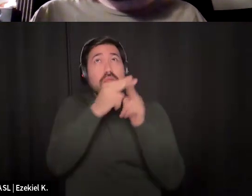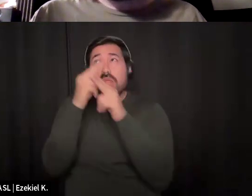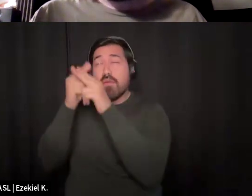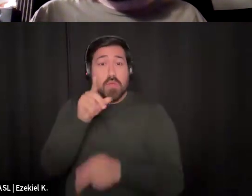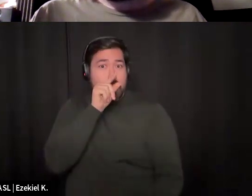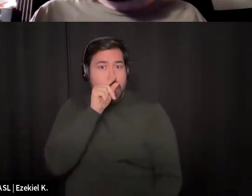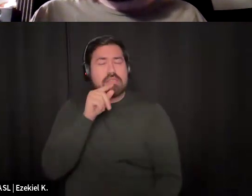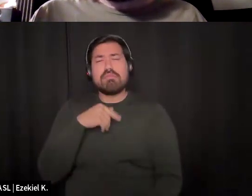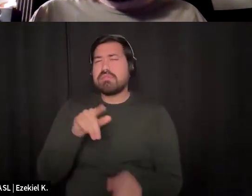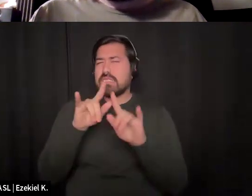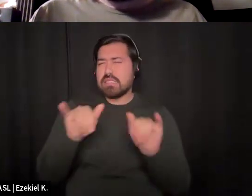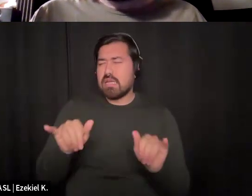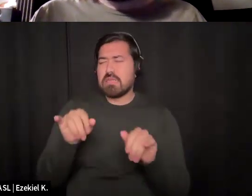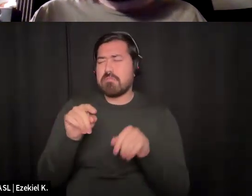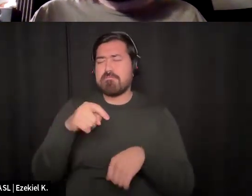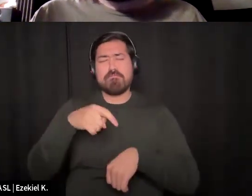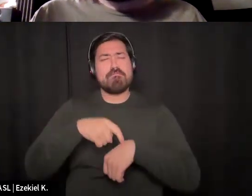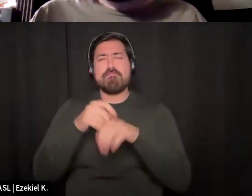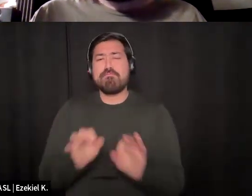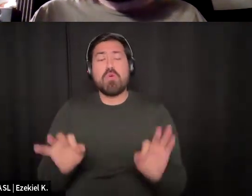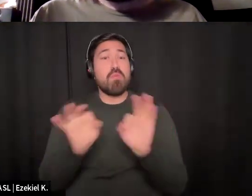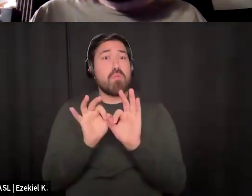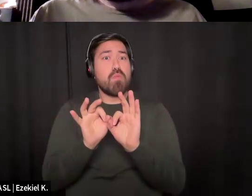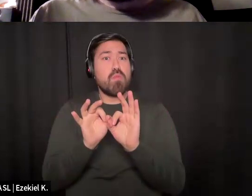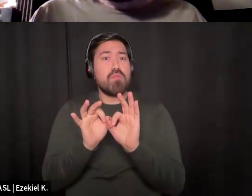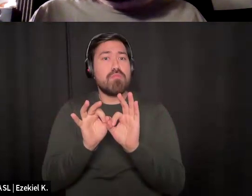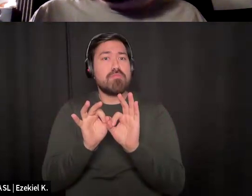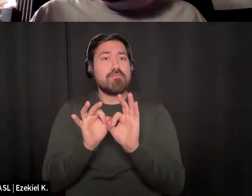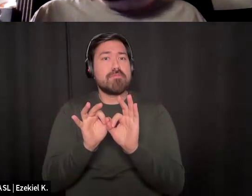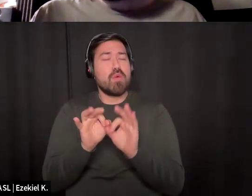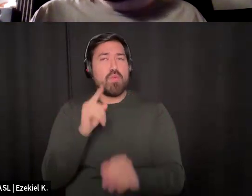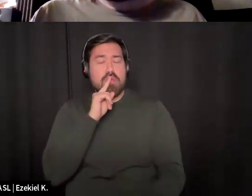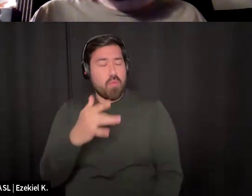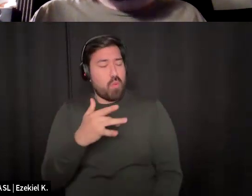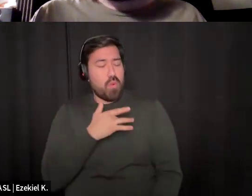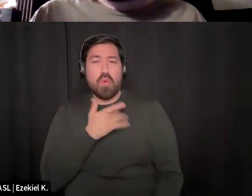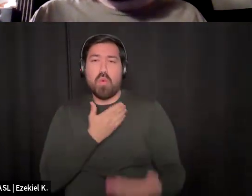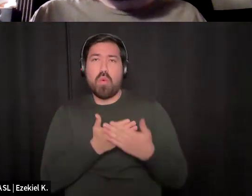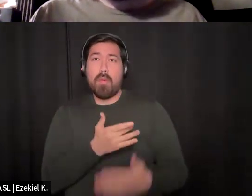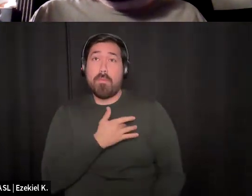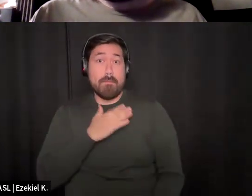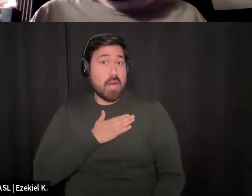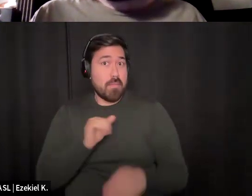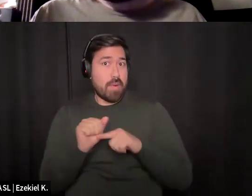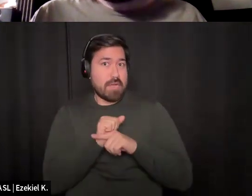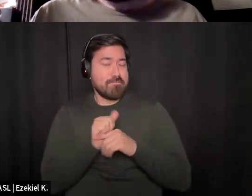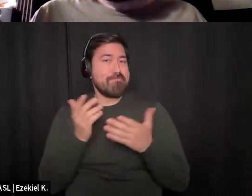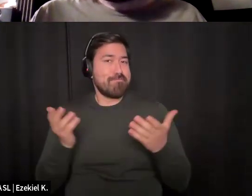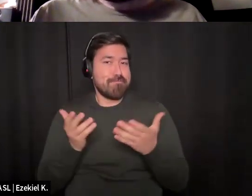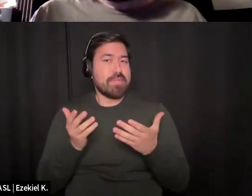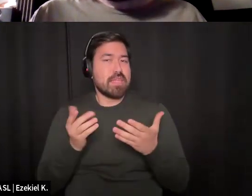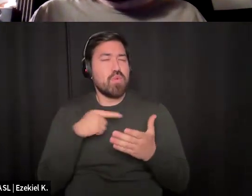time, what is most near to my heart and my practice is